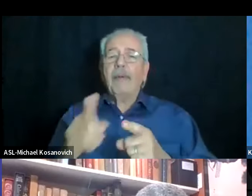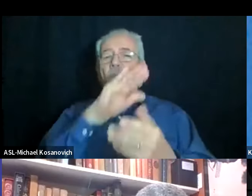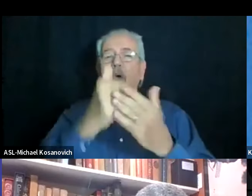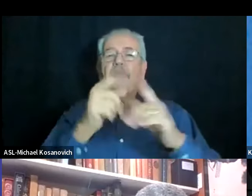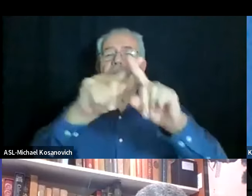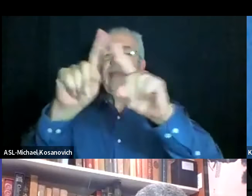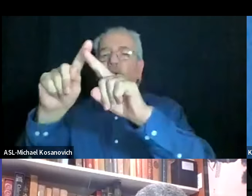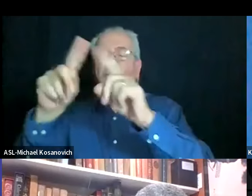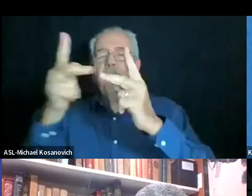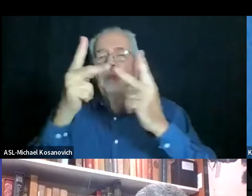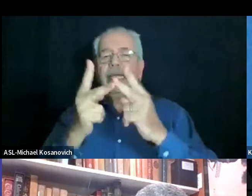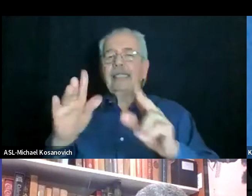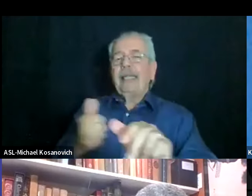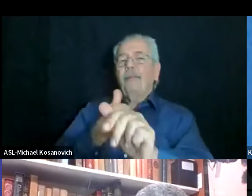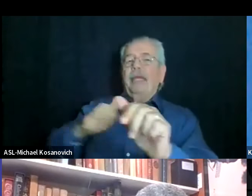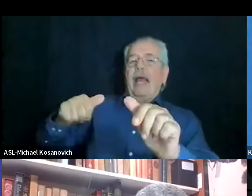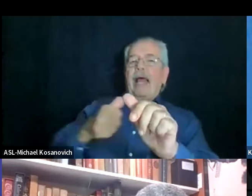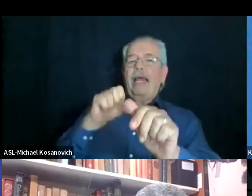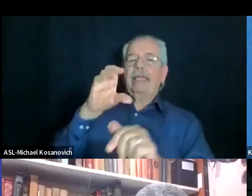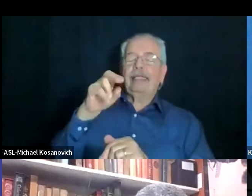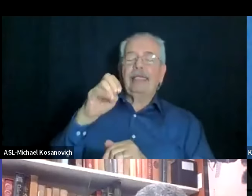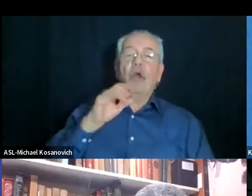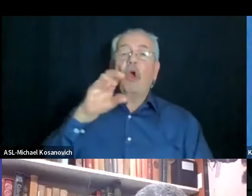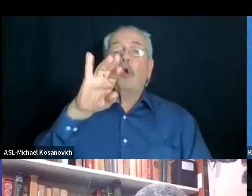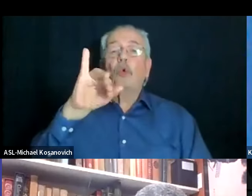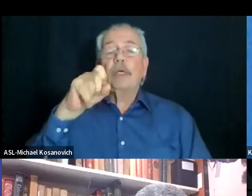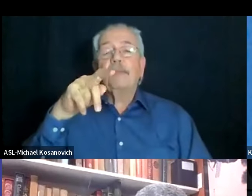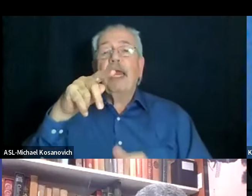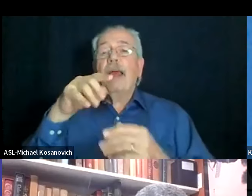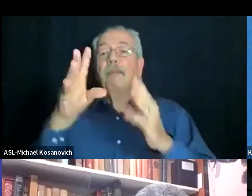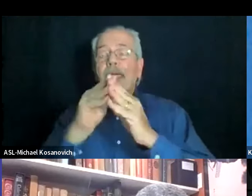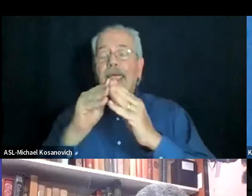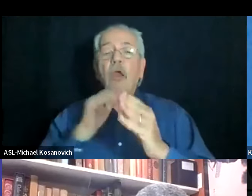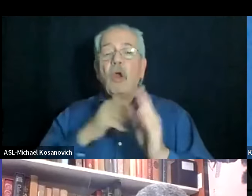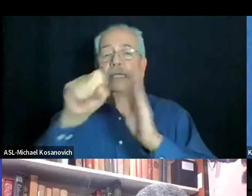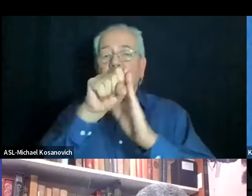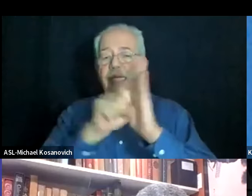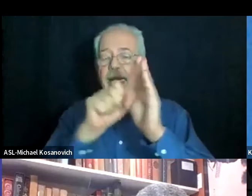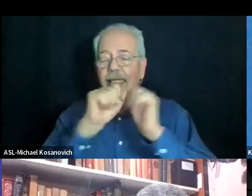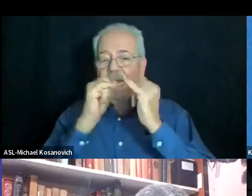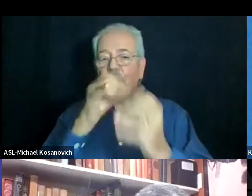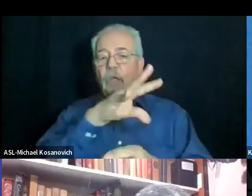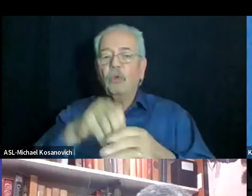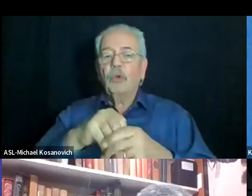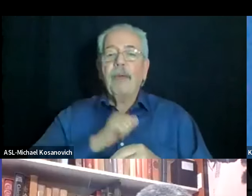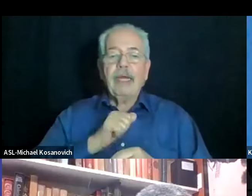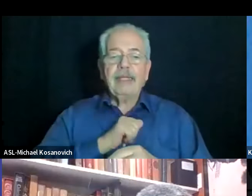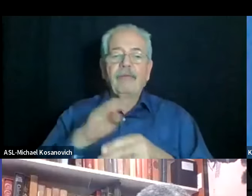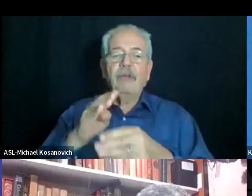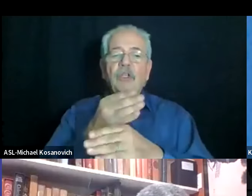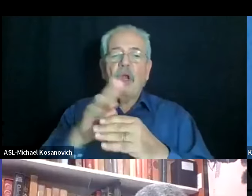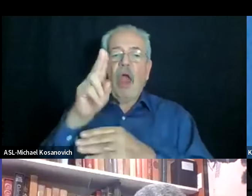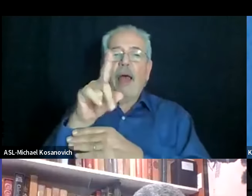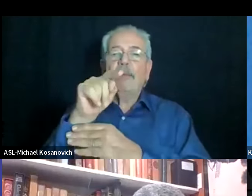places behind the scenes. At the CRIS committee meeting last week, our state agencies, including myself, shared some of the updates about